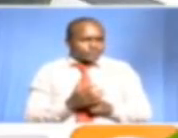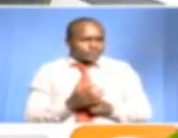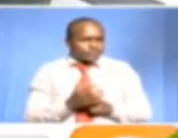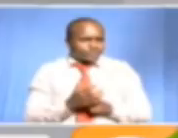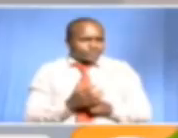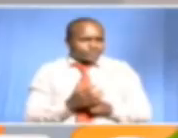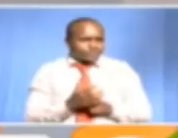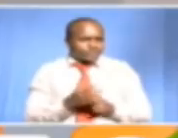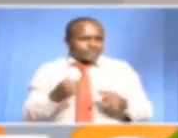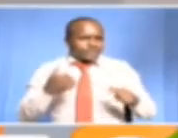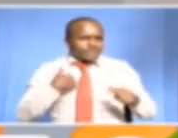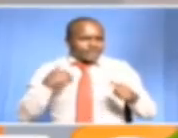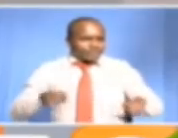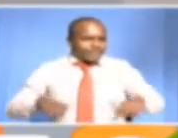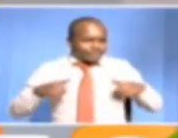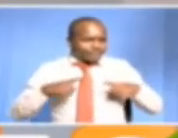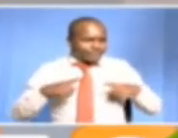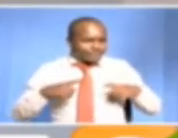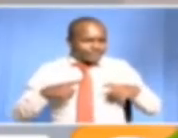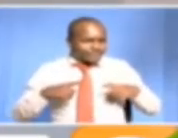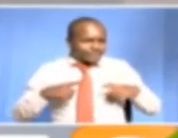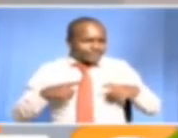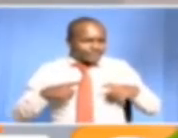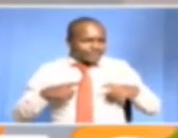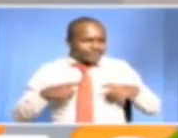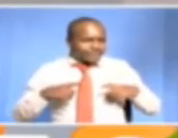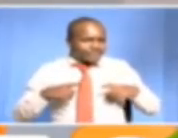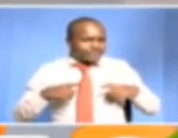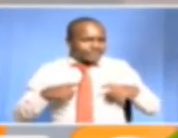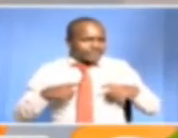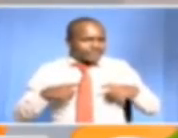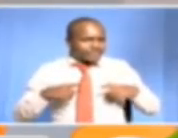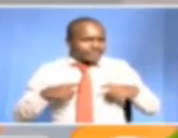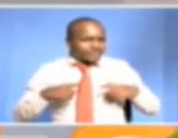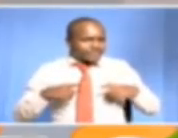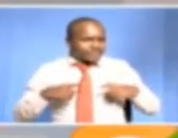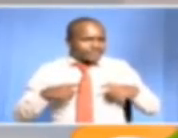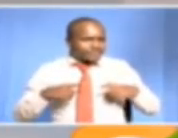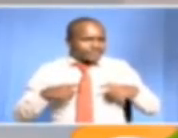I'm alive, as you can see. I'm alive, as you can see, and you can tell.